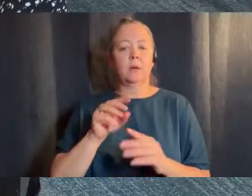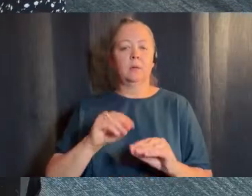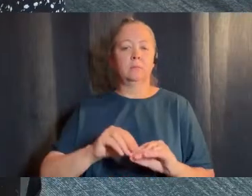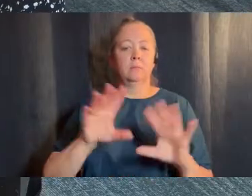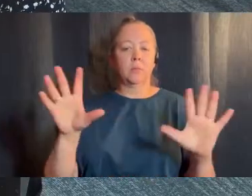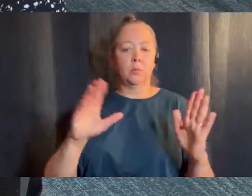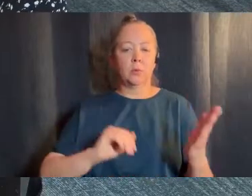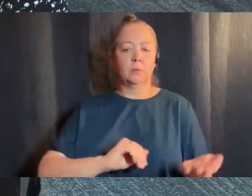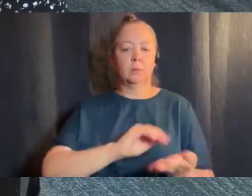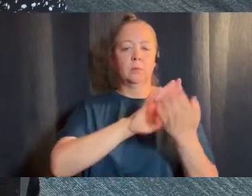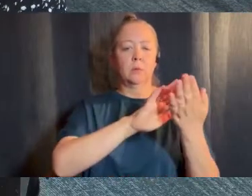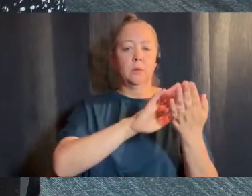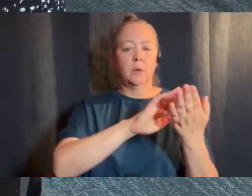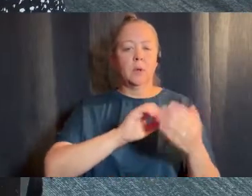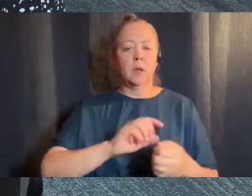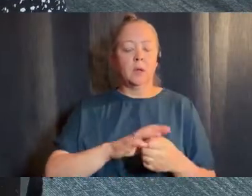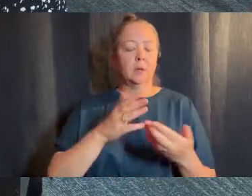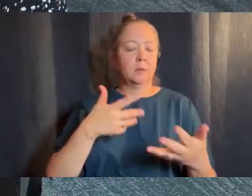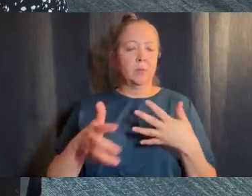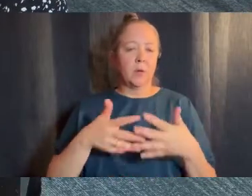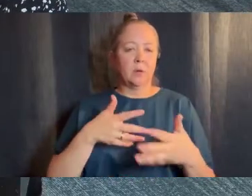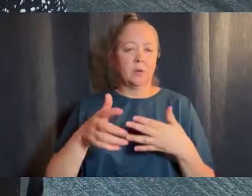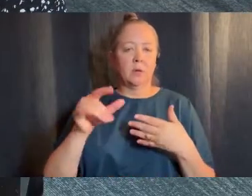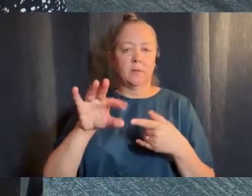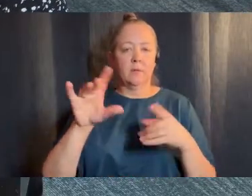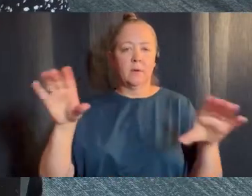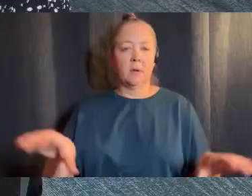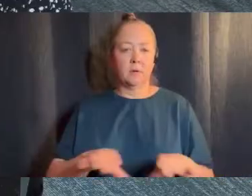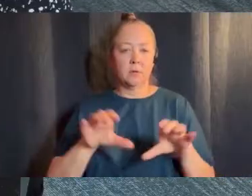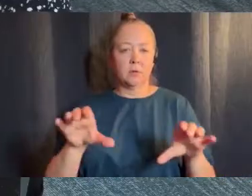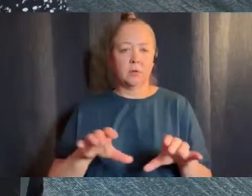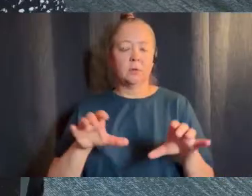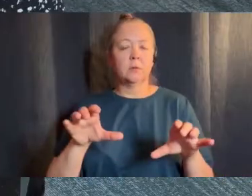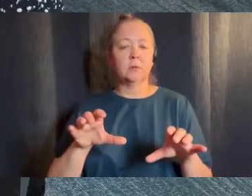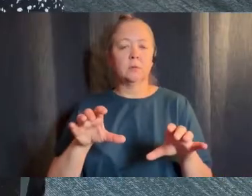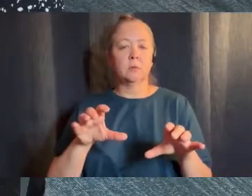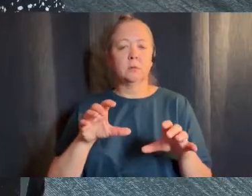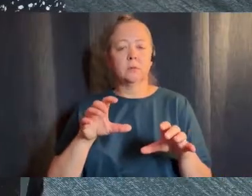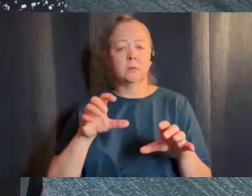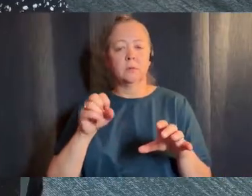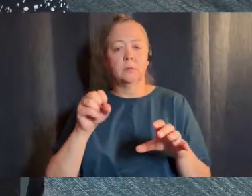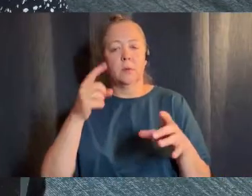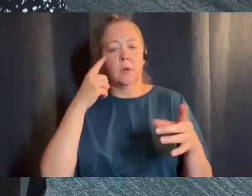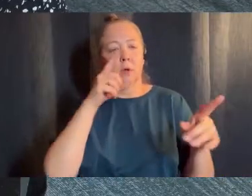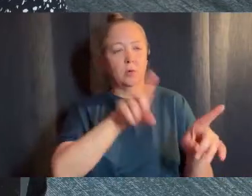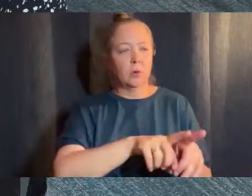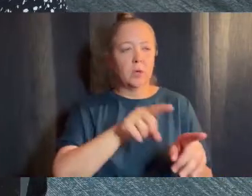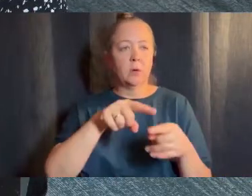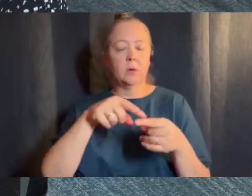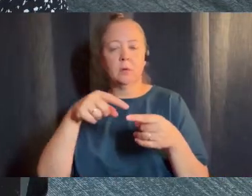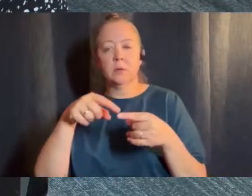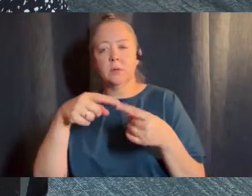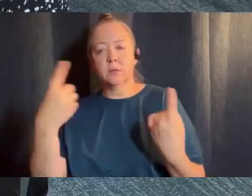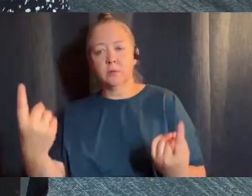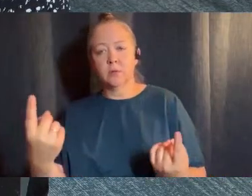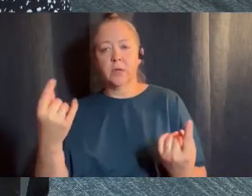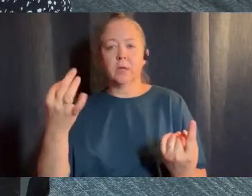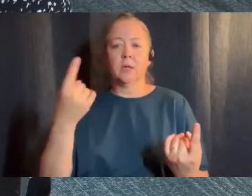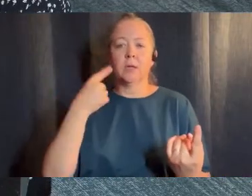his actions, he explained why he made the choice that he made, and he was open and transparent about